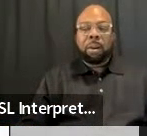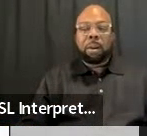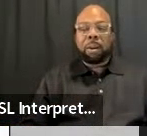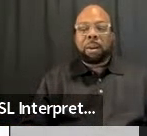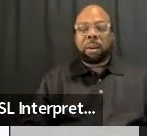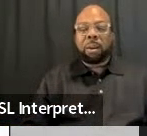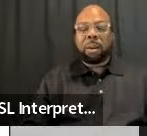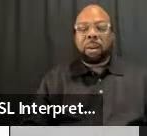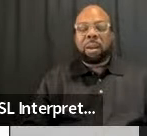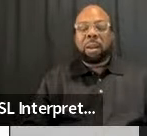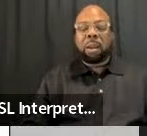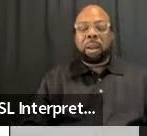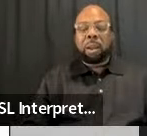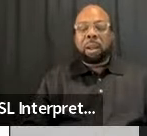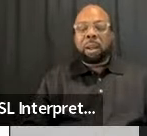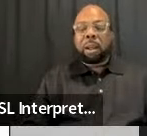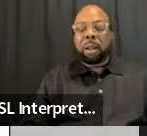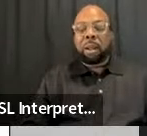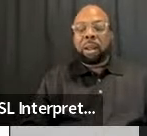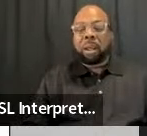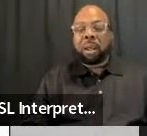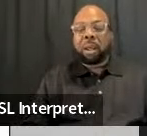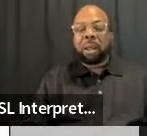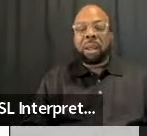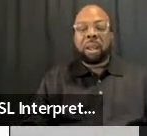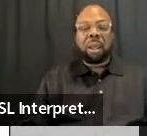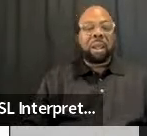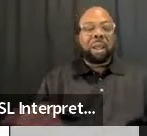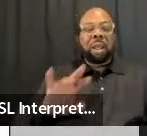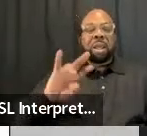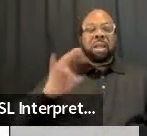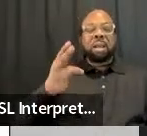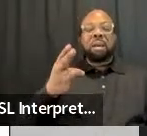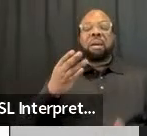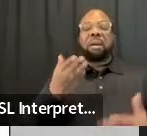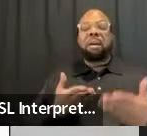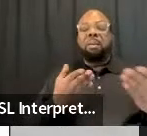Our seventh proposal focuses on retrofitting the exterior of a building.